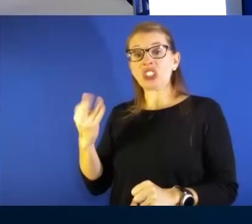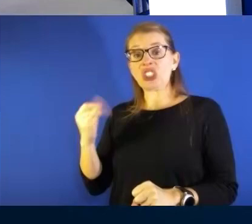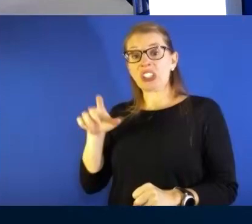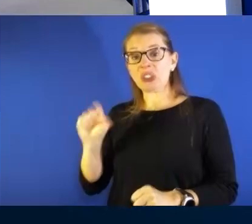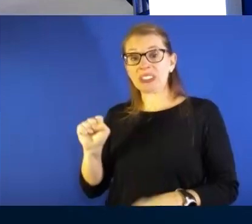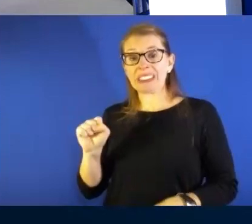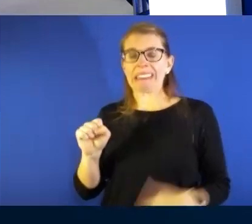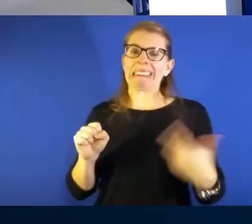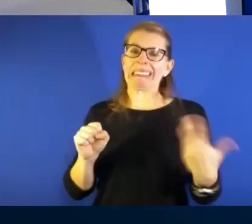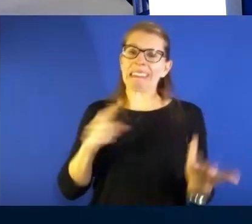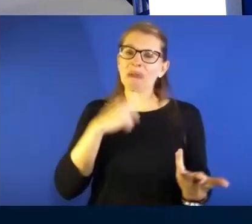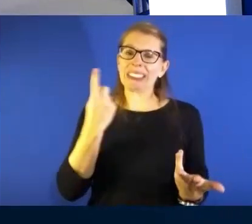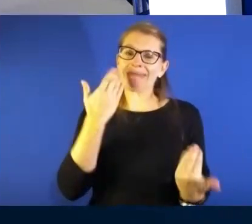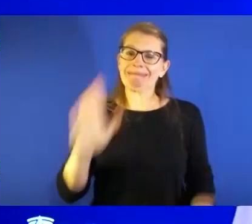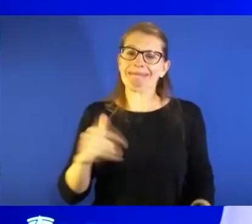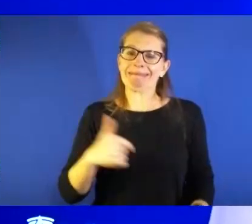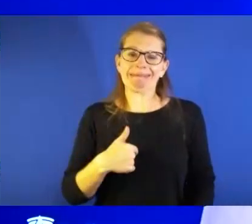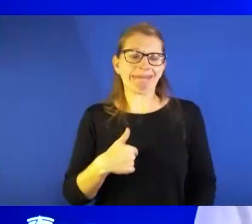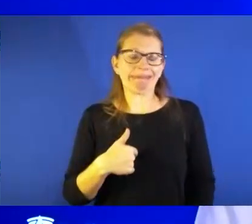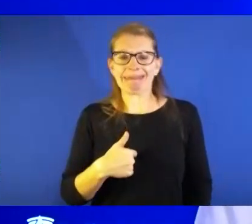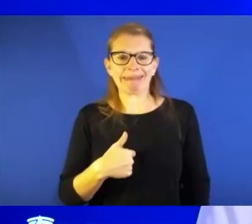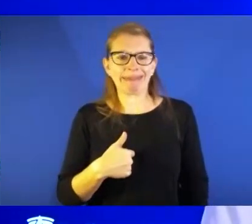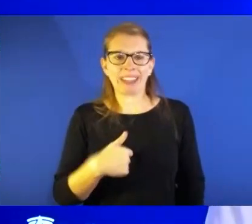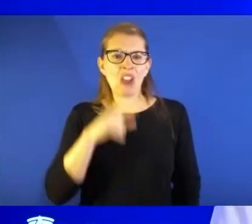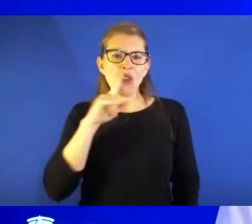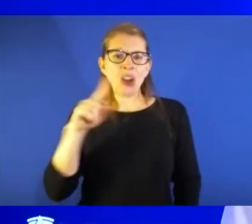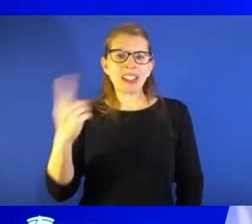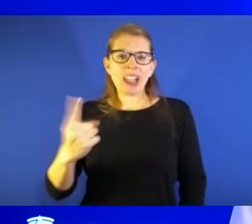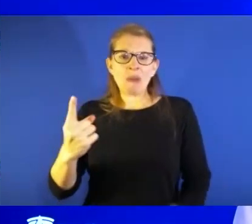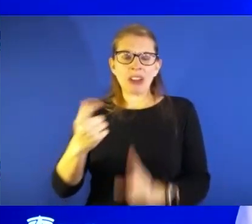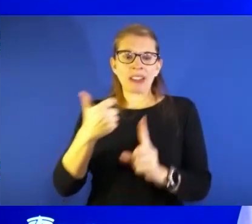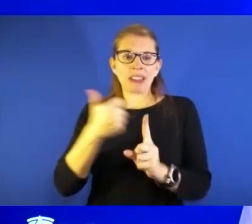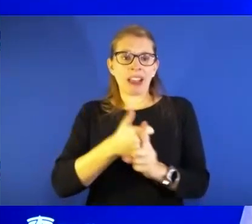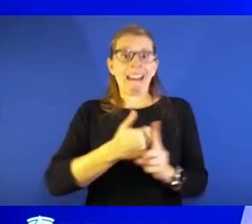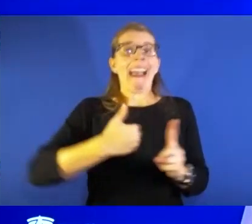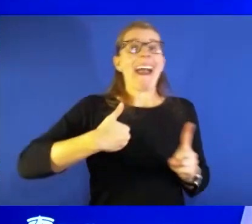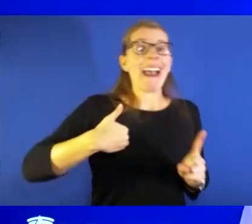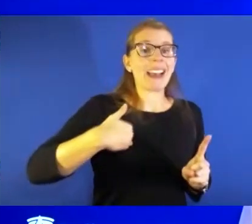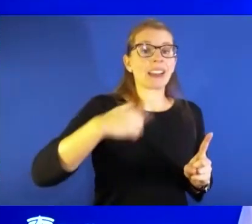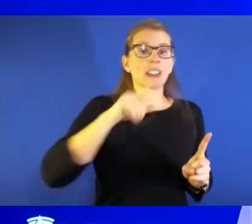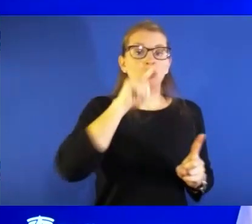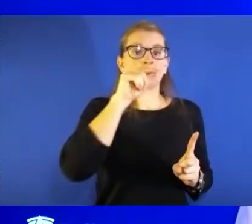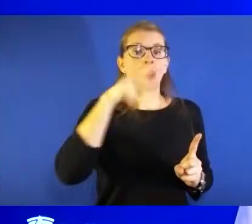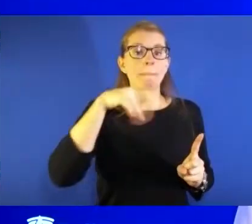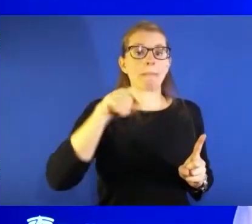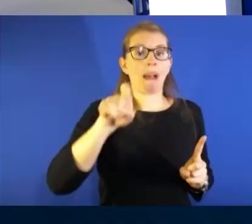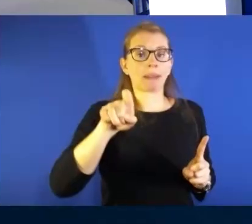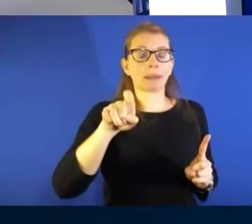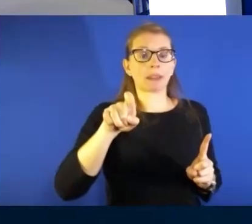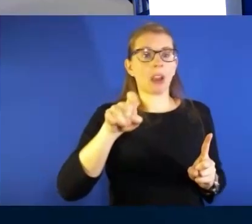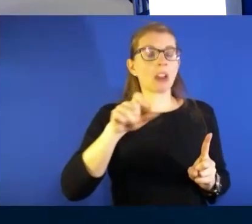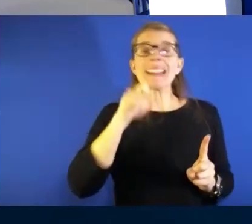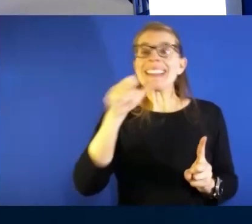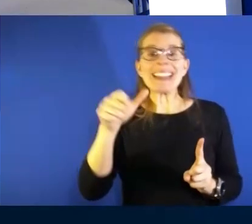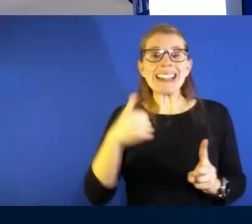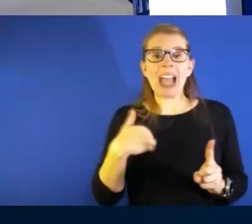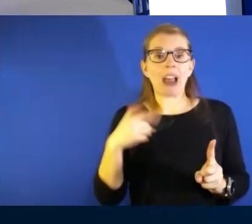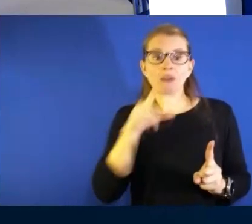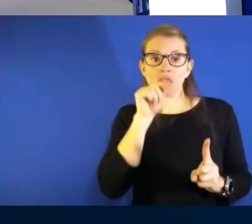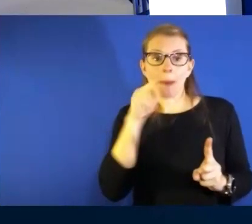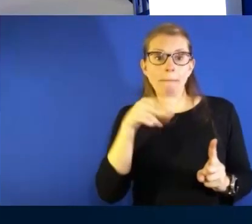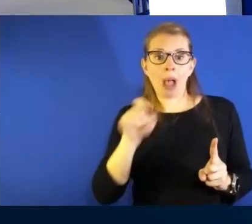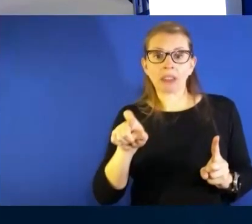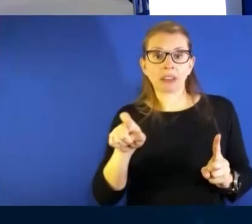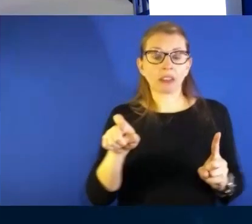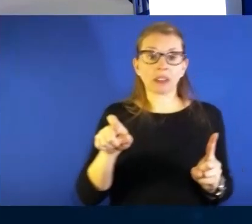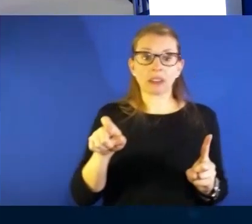the risk is off the top of my head for somebody who had chickenpox. Or did not have chickenpox and is